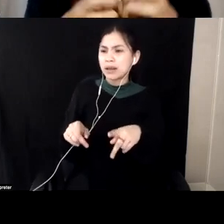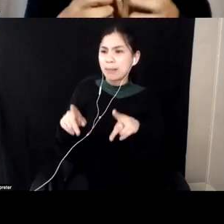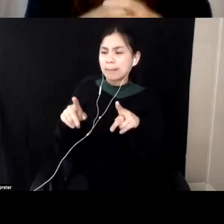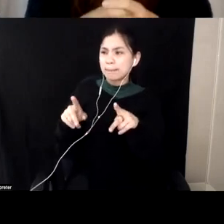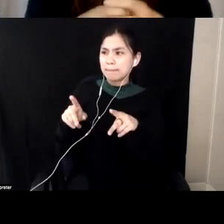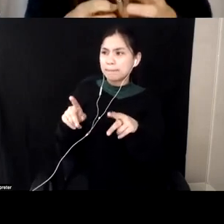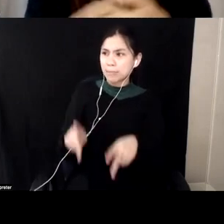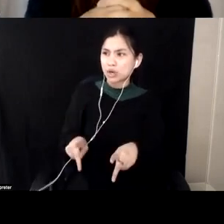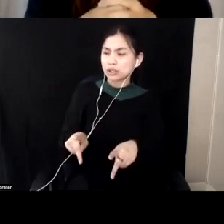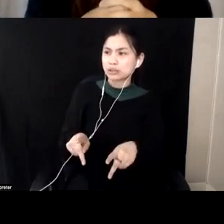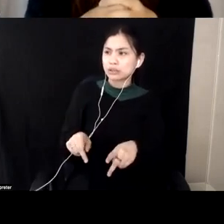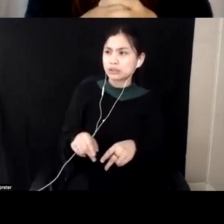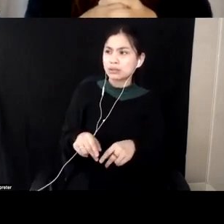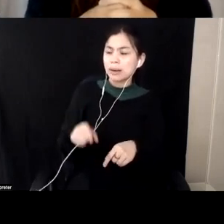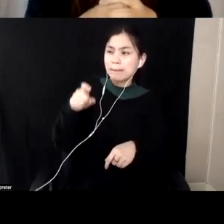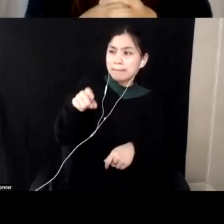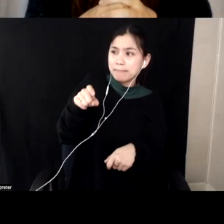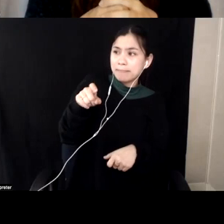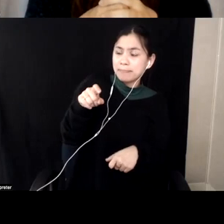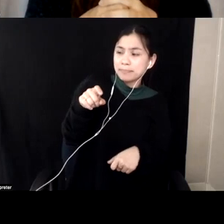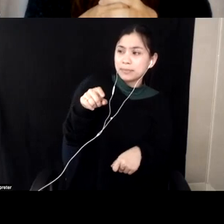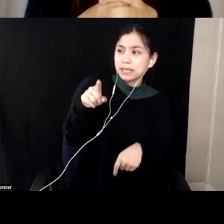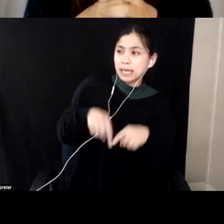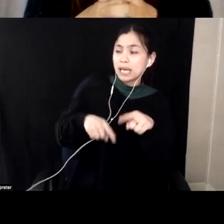critical support and resource group